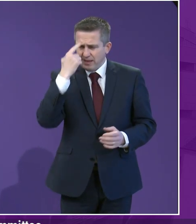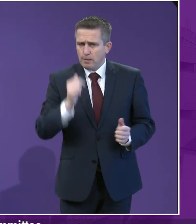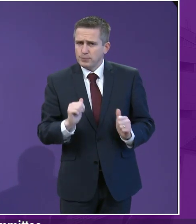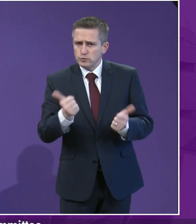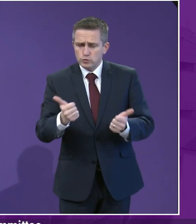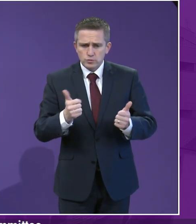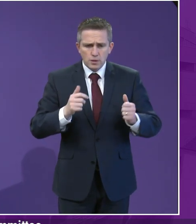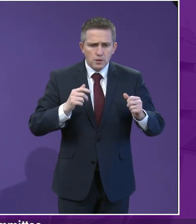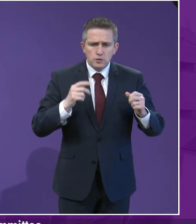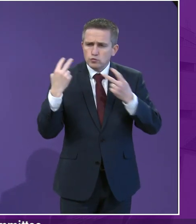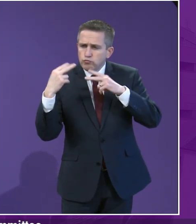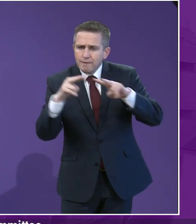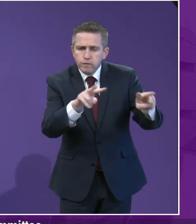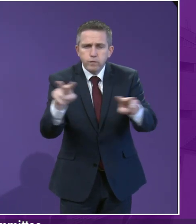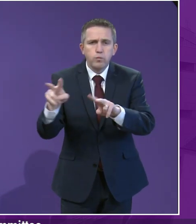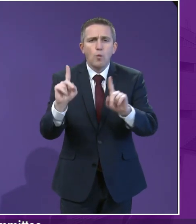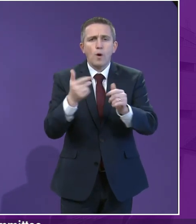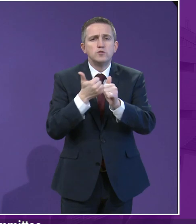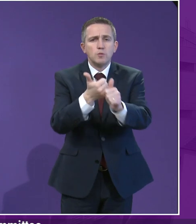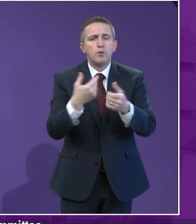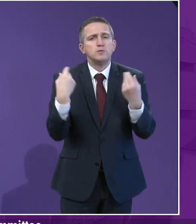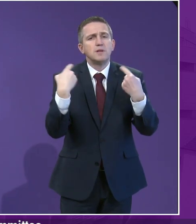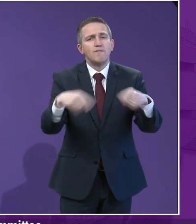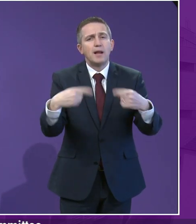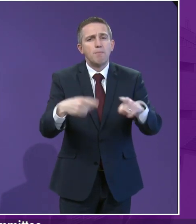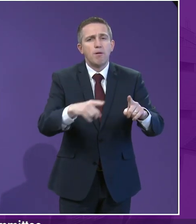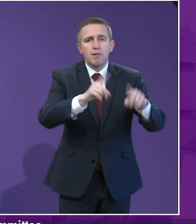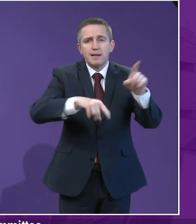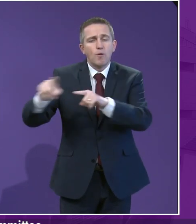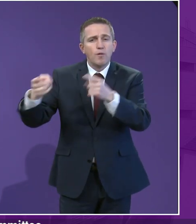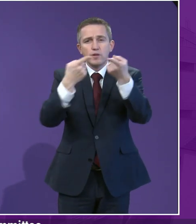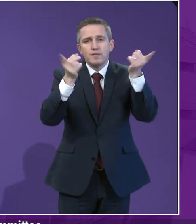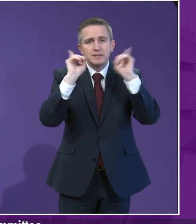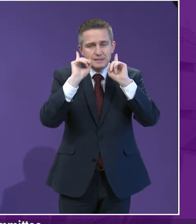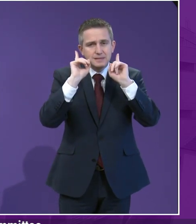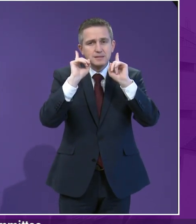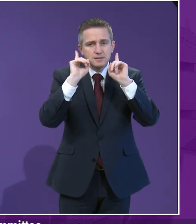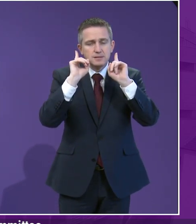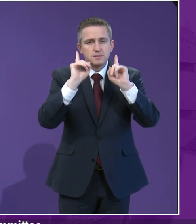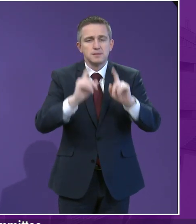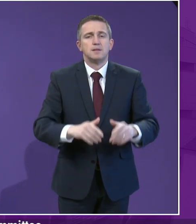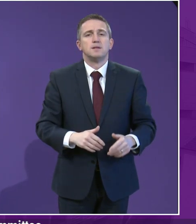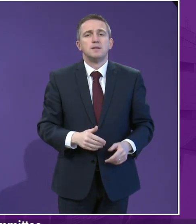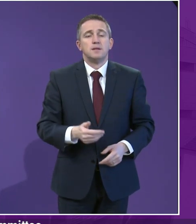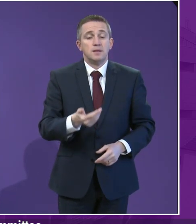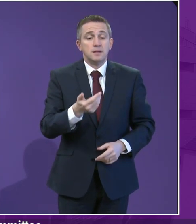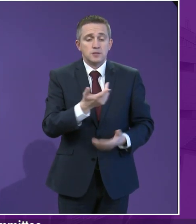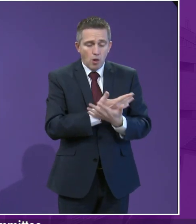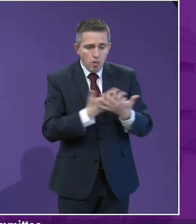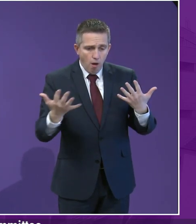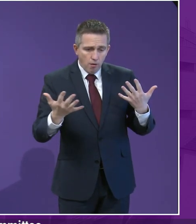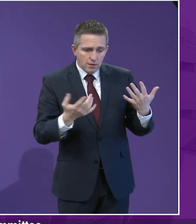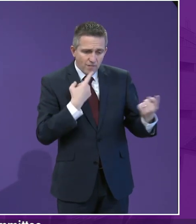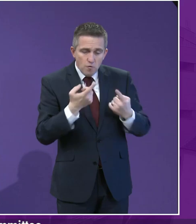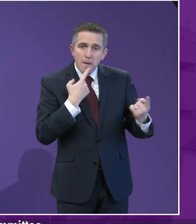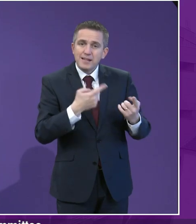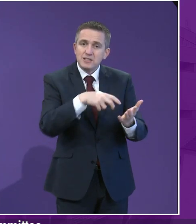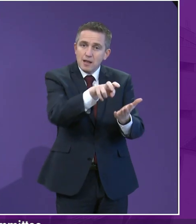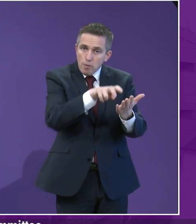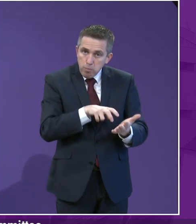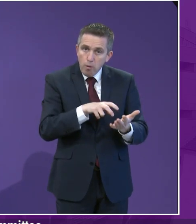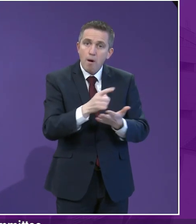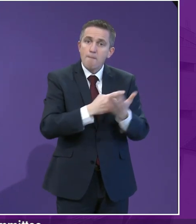One of the recommendations in the report, you know, it said that they understood the limits of the remit, and it was around people from deprived areas